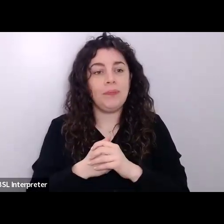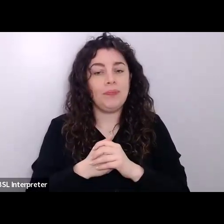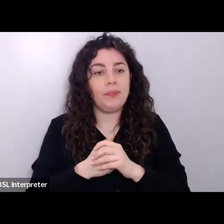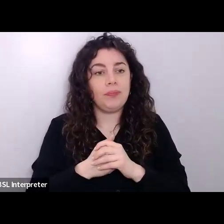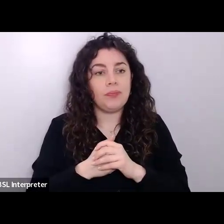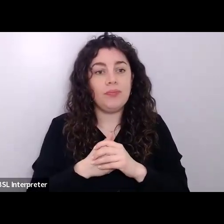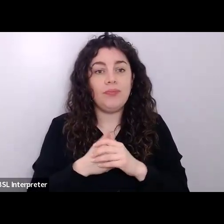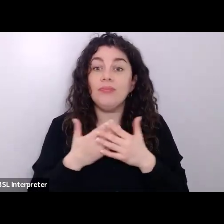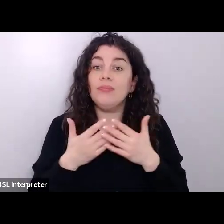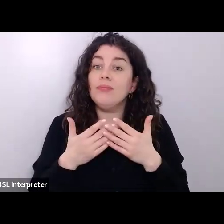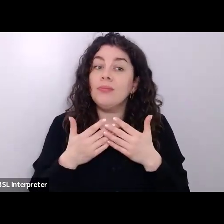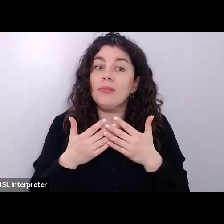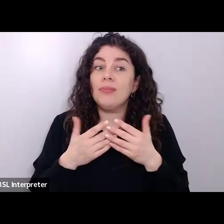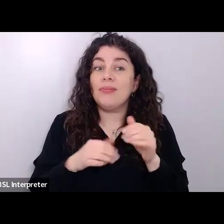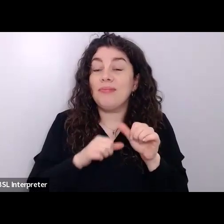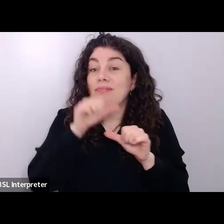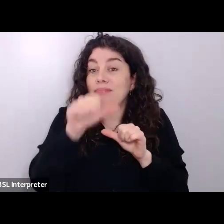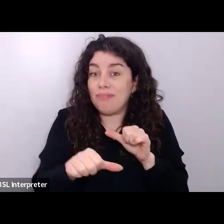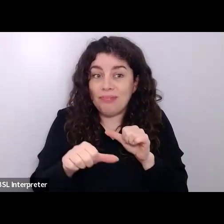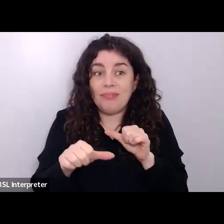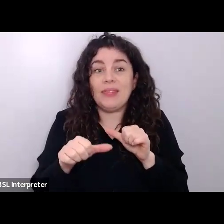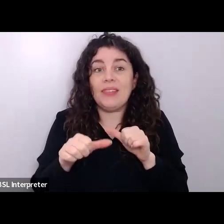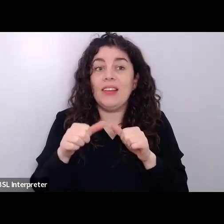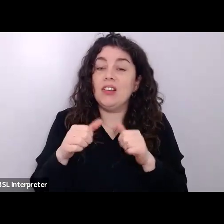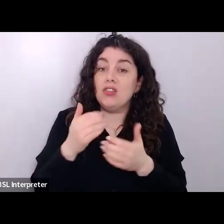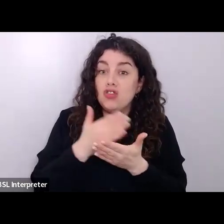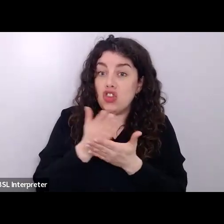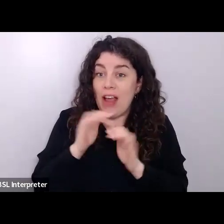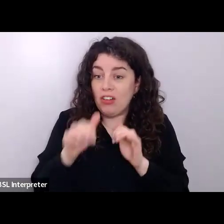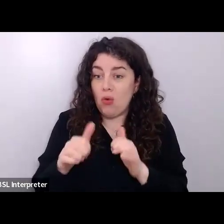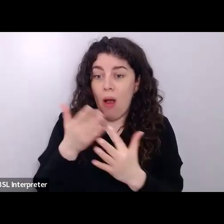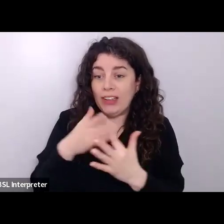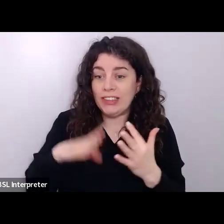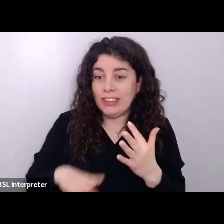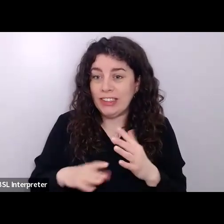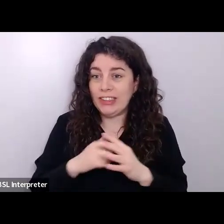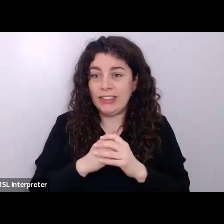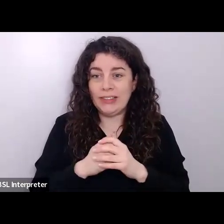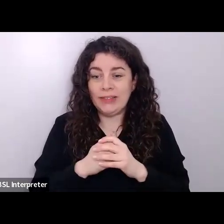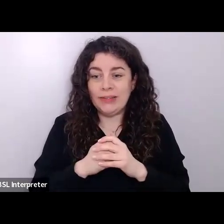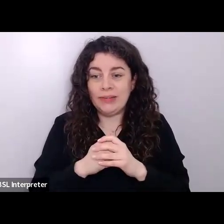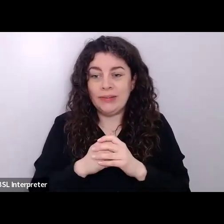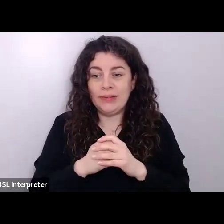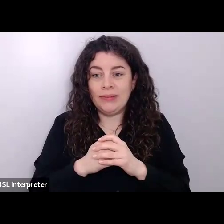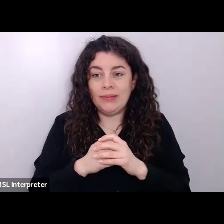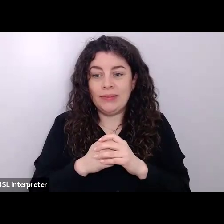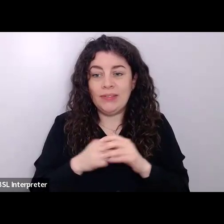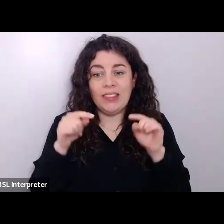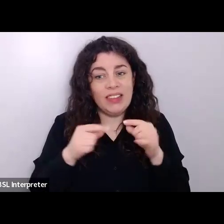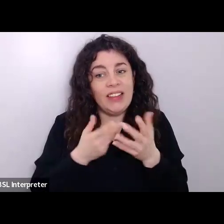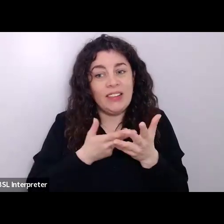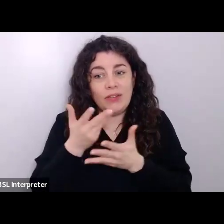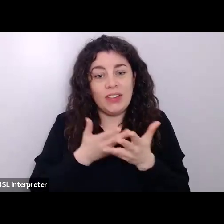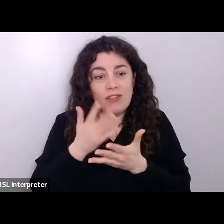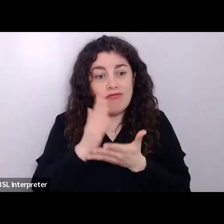So going on to sharing your access needs, this conversation is really